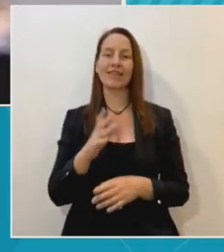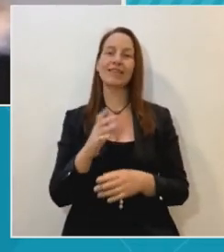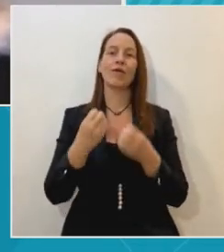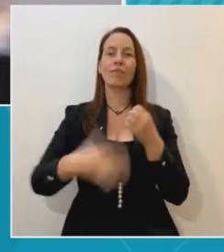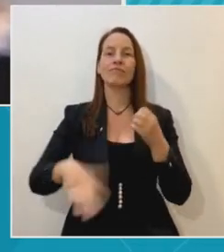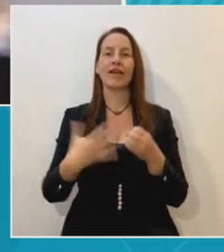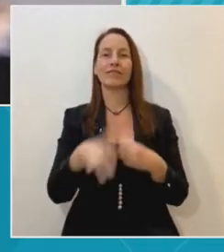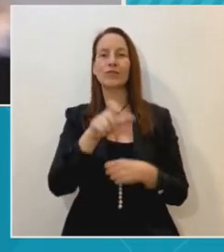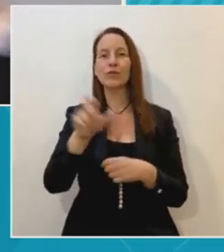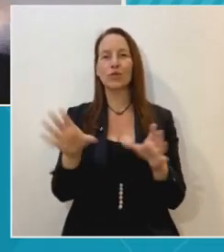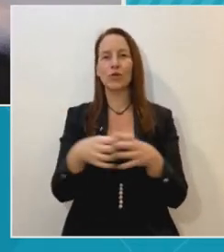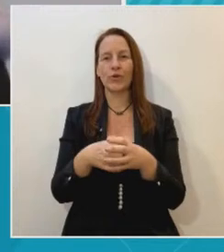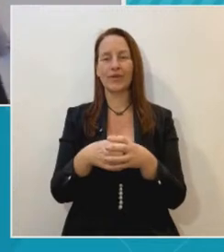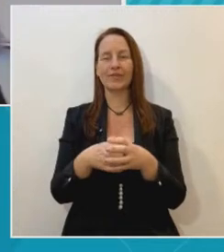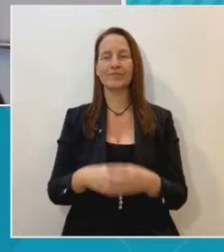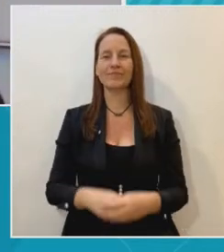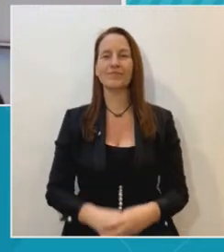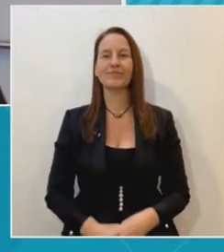Union.